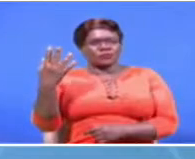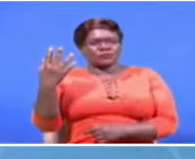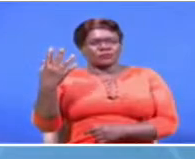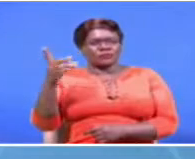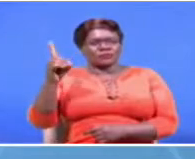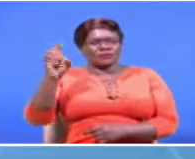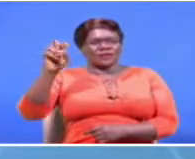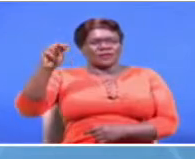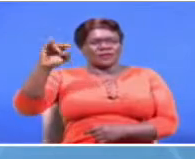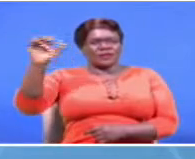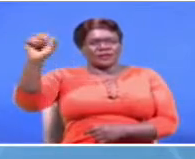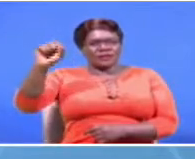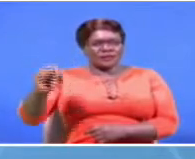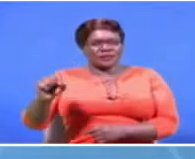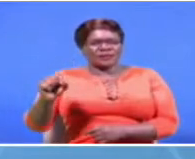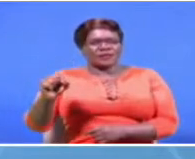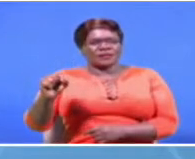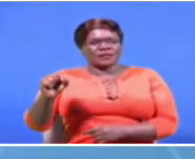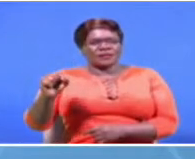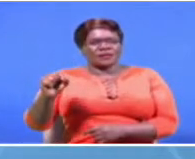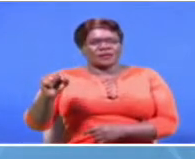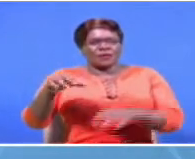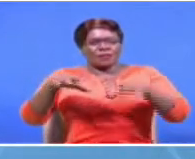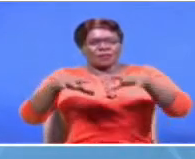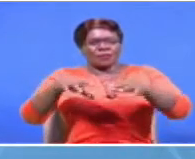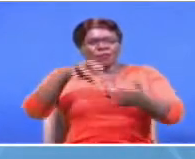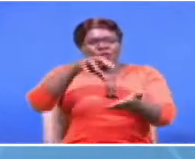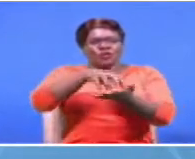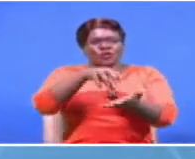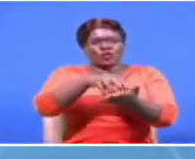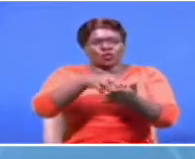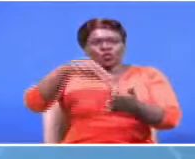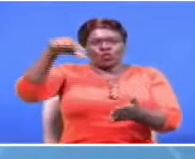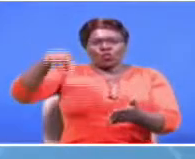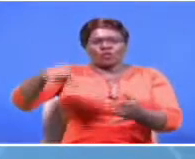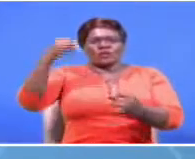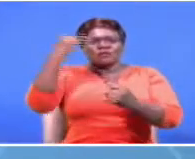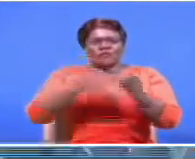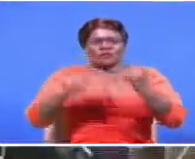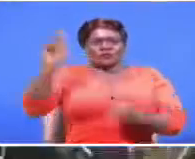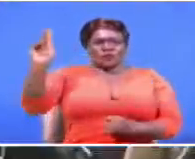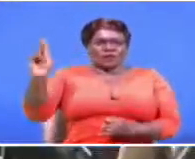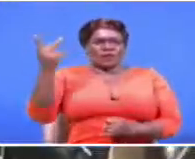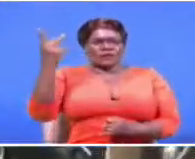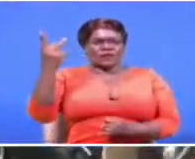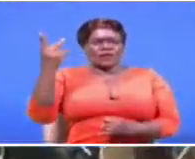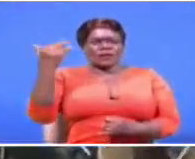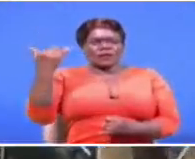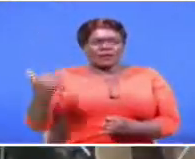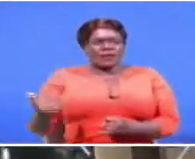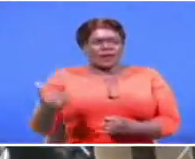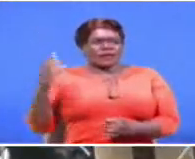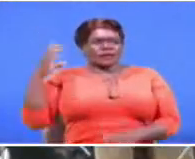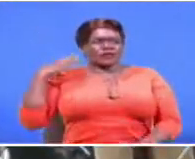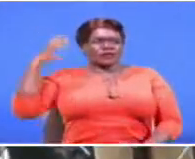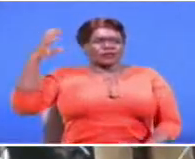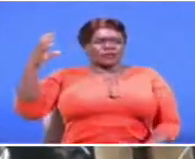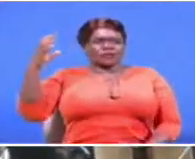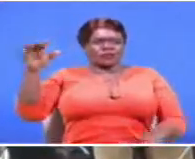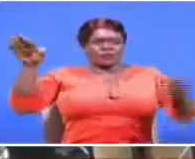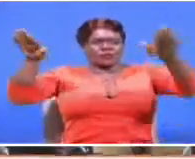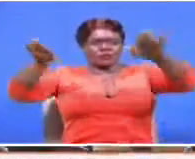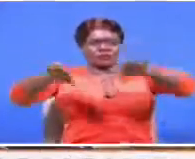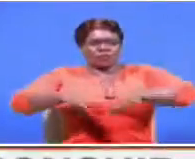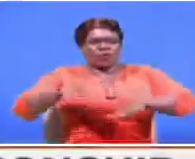Dennis Mara respectively, and booked the slots in the quarterfinals of the Kenya Amateur Mara Championships at the Great Rift